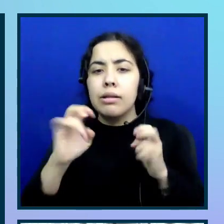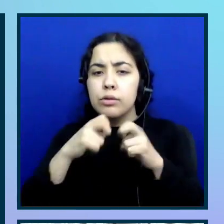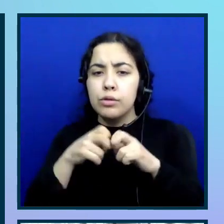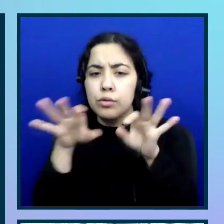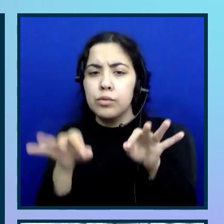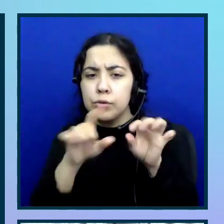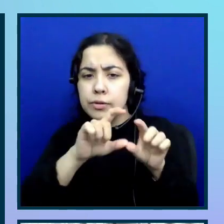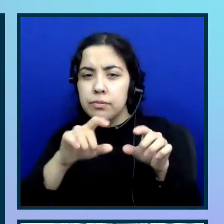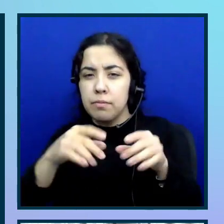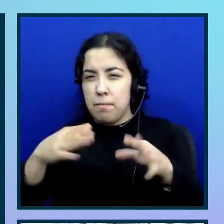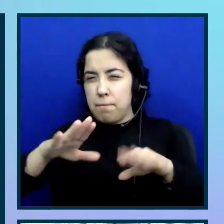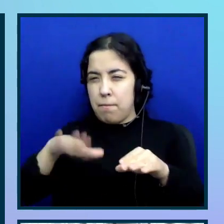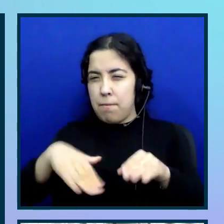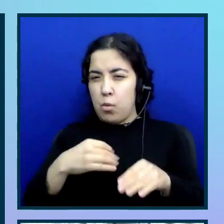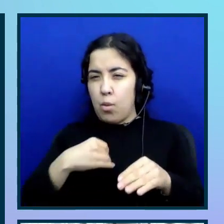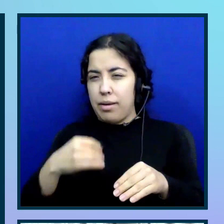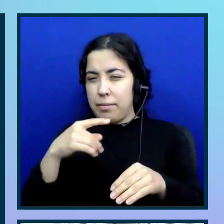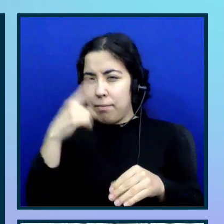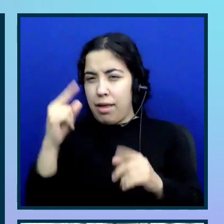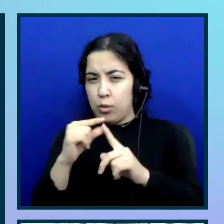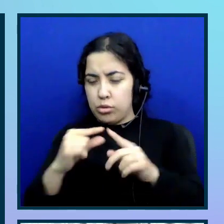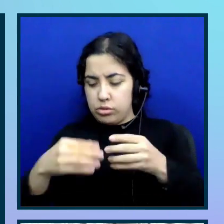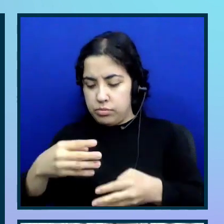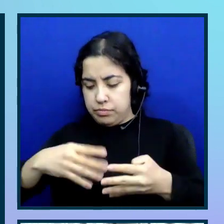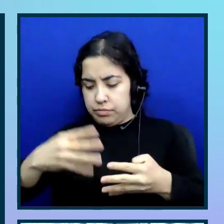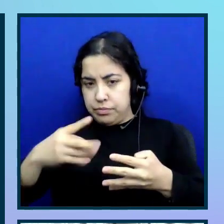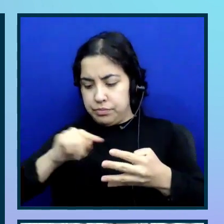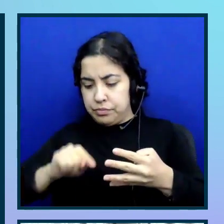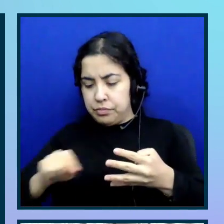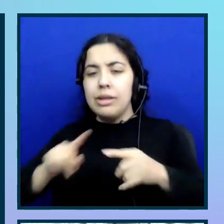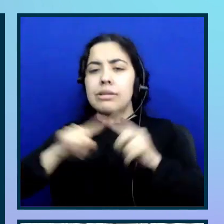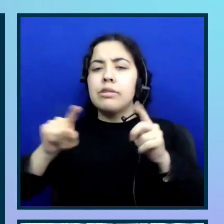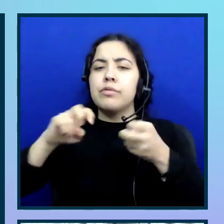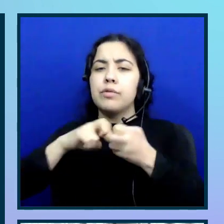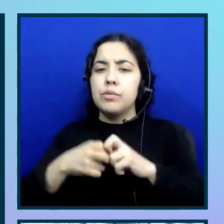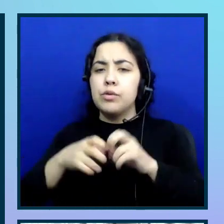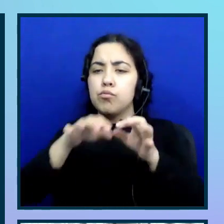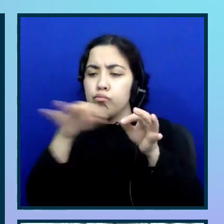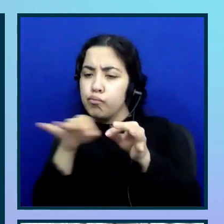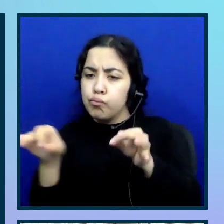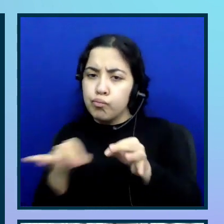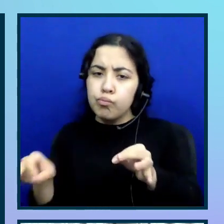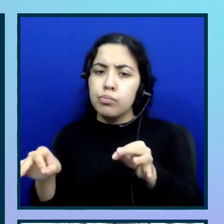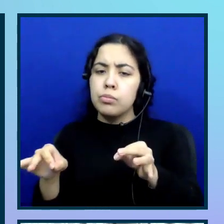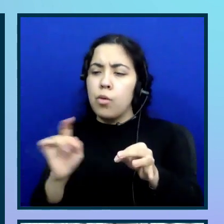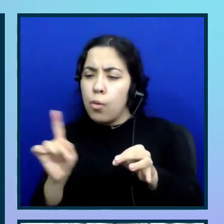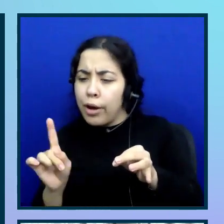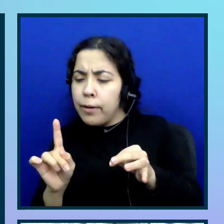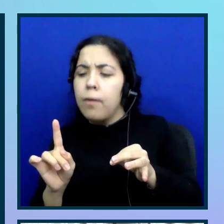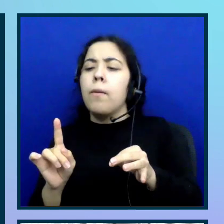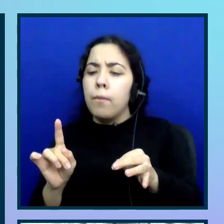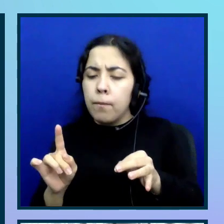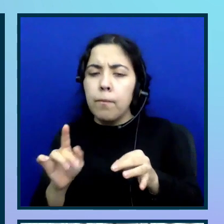we have a little bit of details about the type of issue raised along as where that issue is located. So we can view this